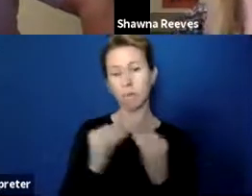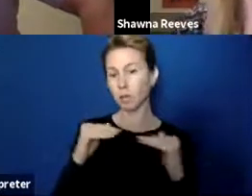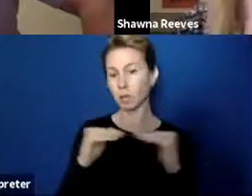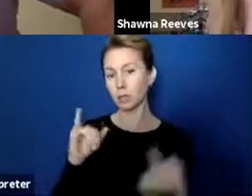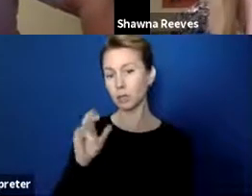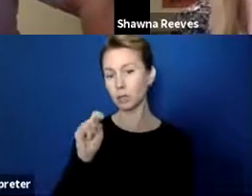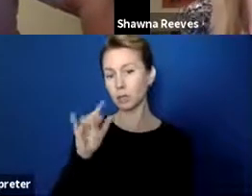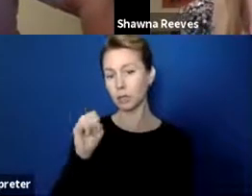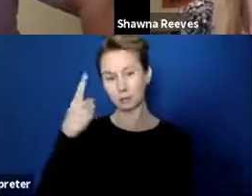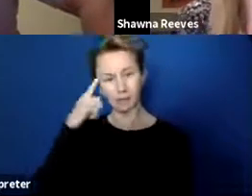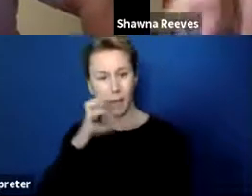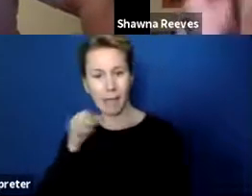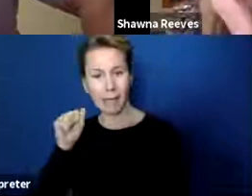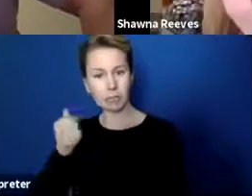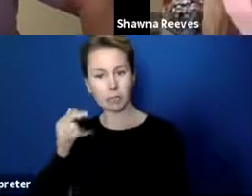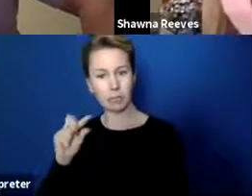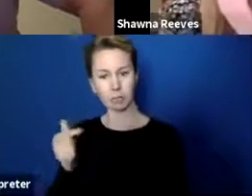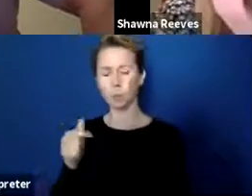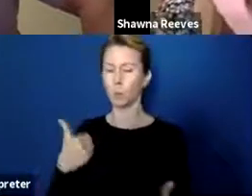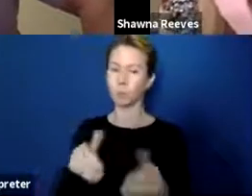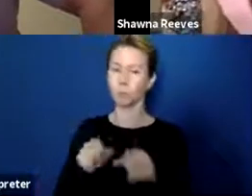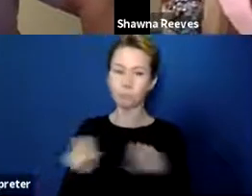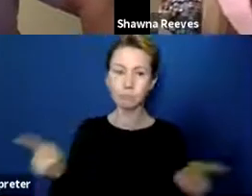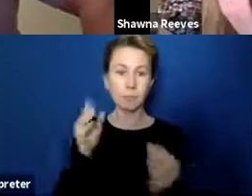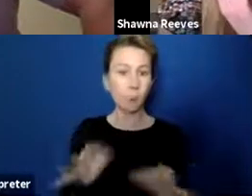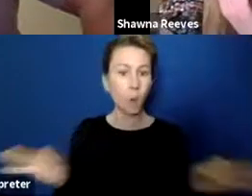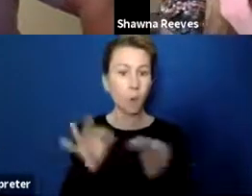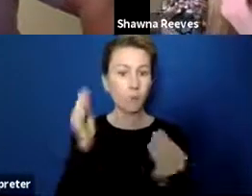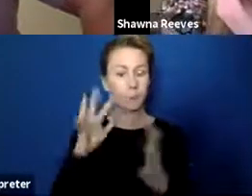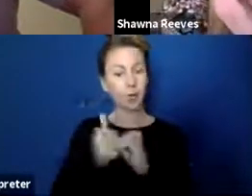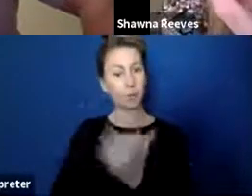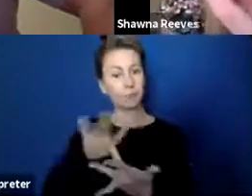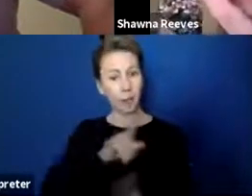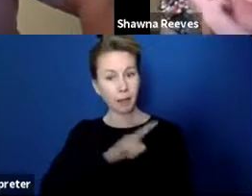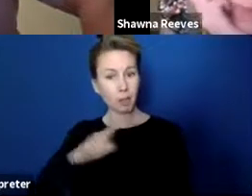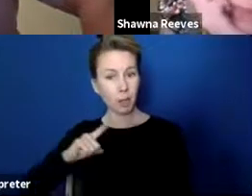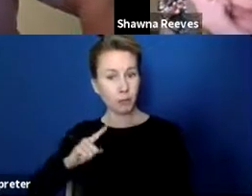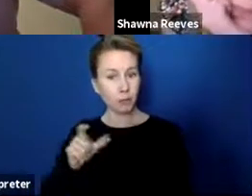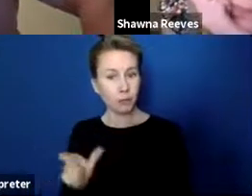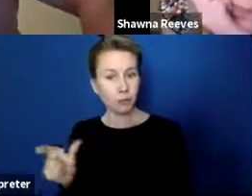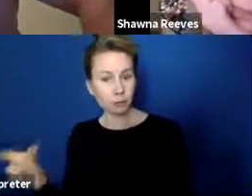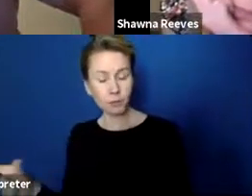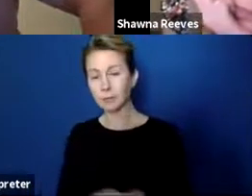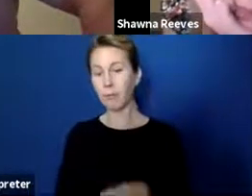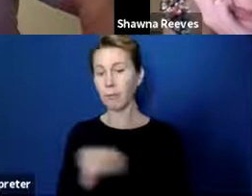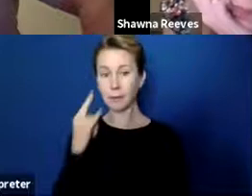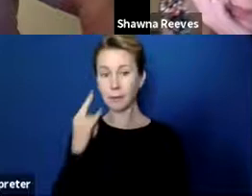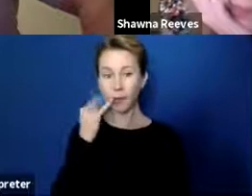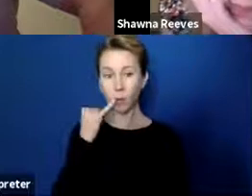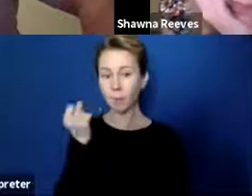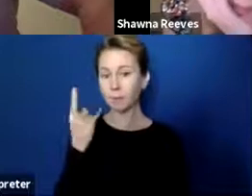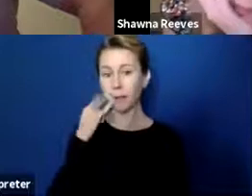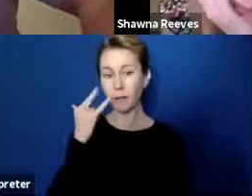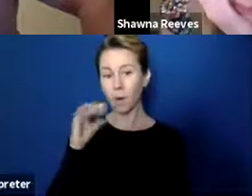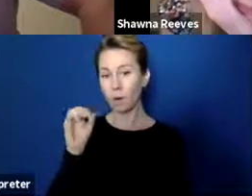of individuals advocating for themselves. I think a couple ways to be involved. First of all is look out for what Justice